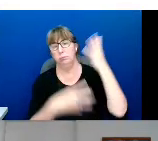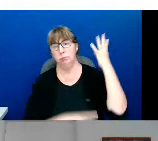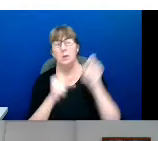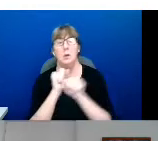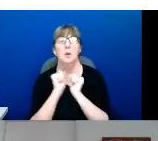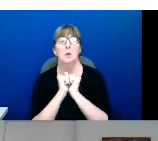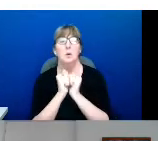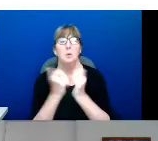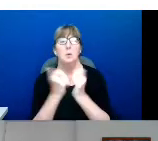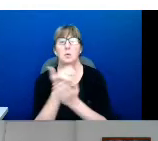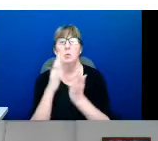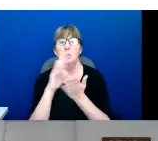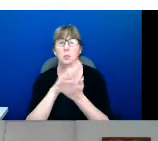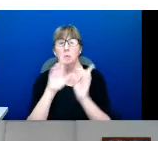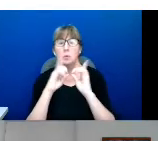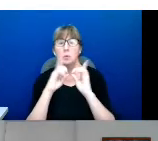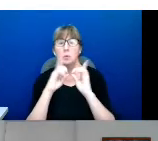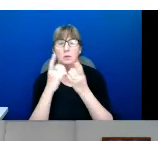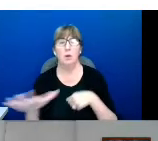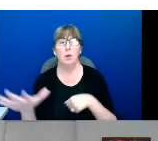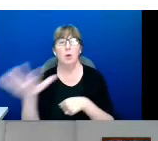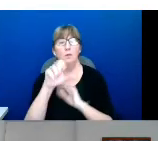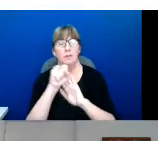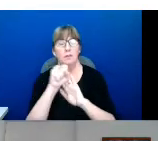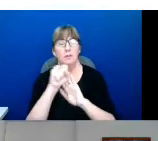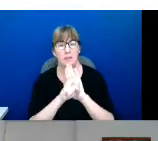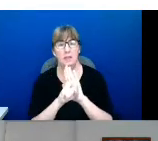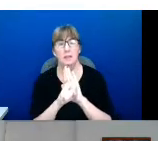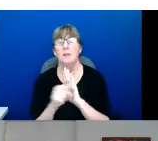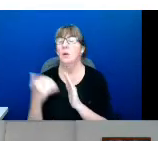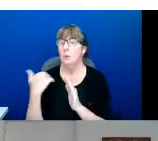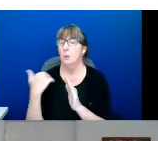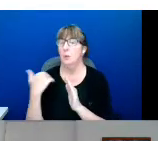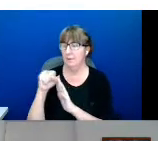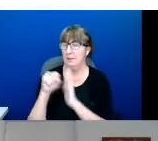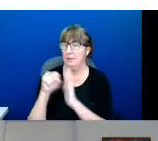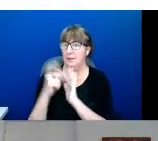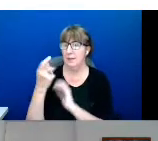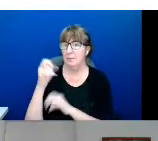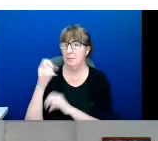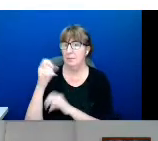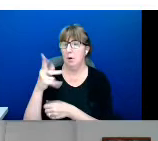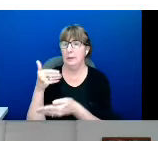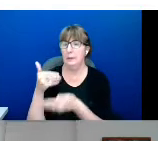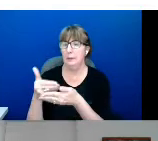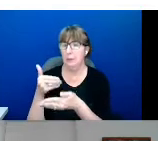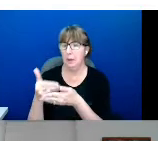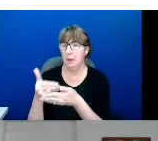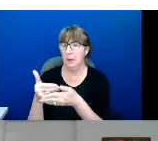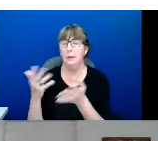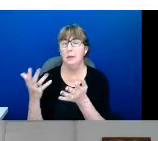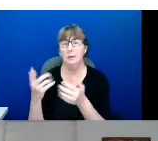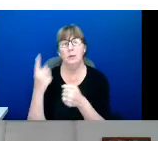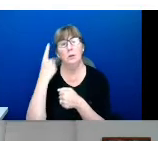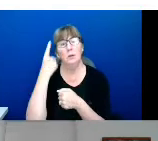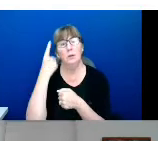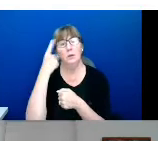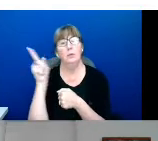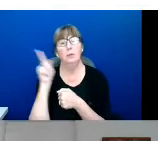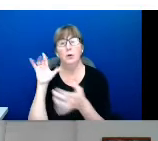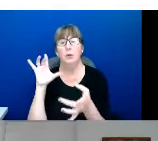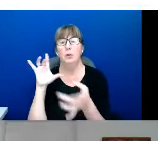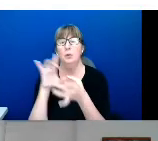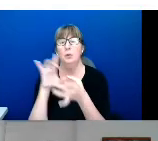throughout the state, if there's a state park nearby, we try to hook up the teachers and students of that